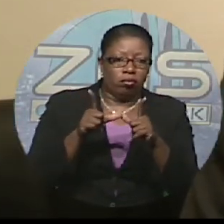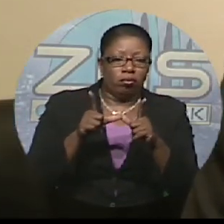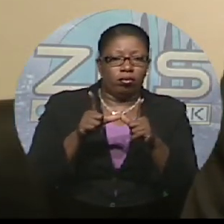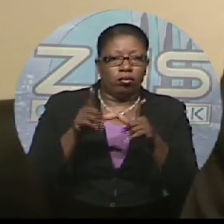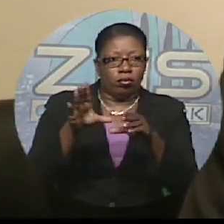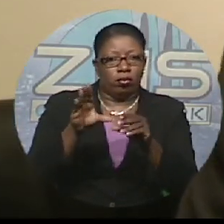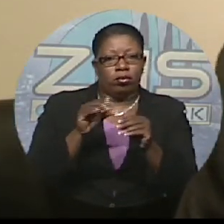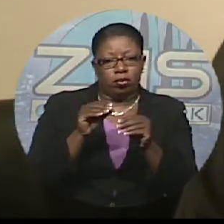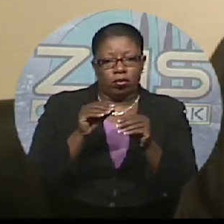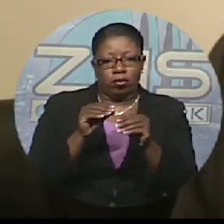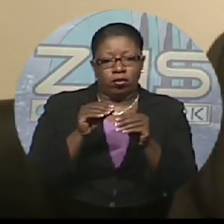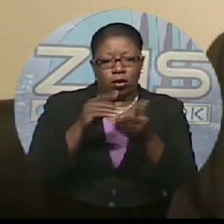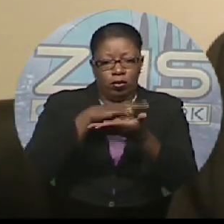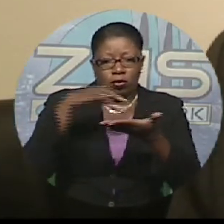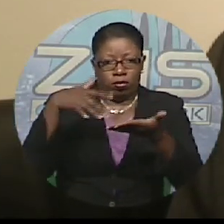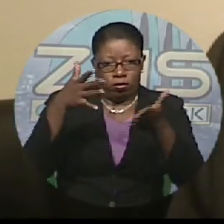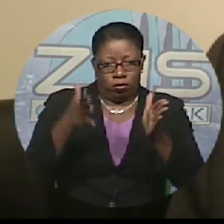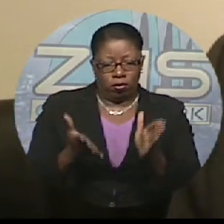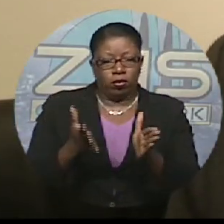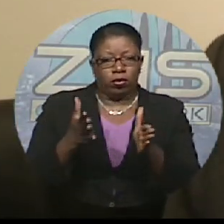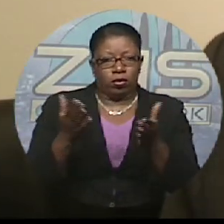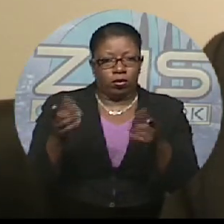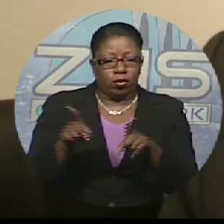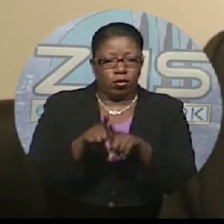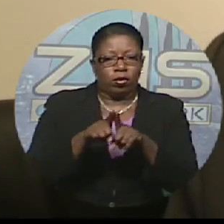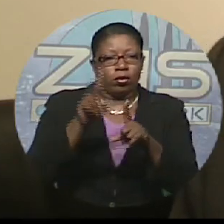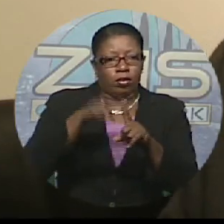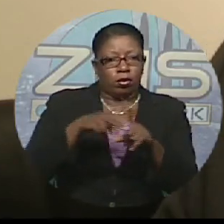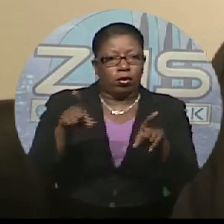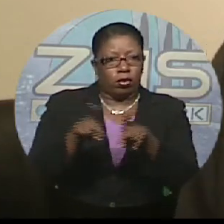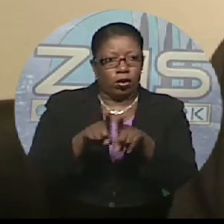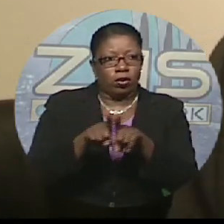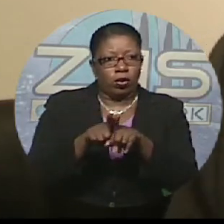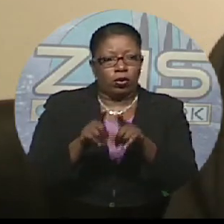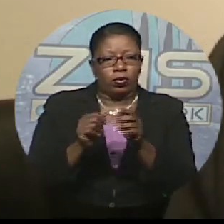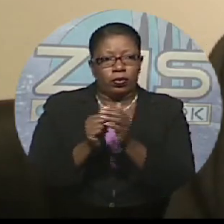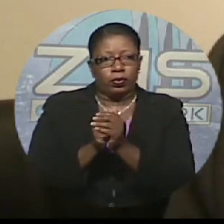also applying as well, since the involvement of the University of Miami and the University of Florida.